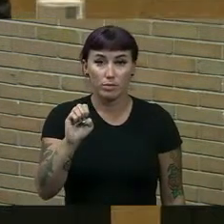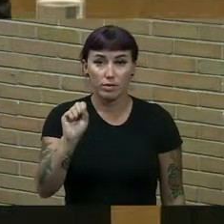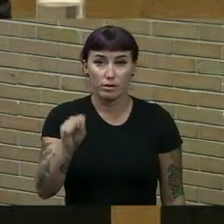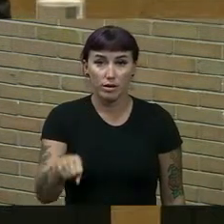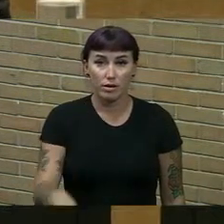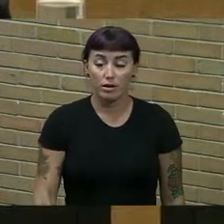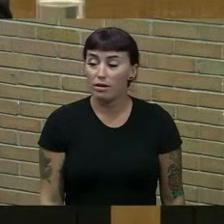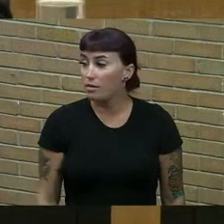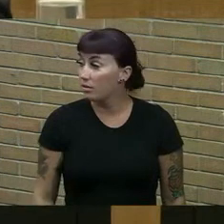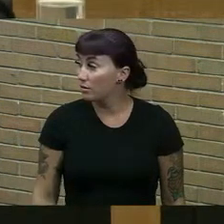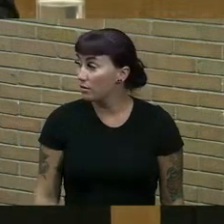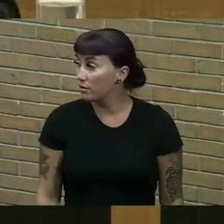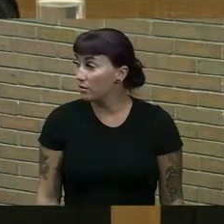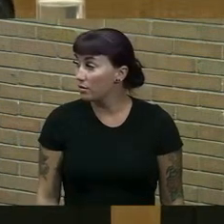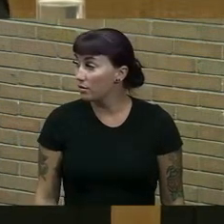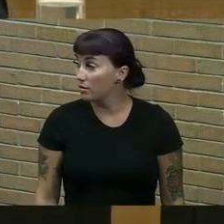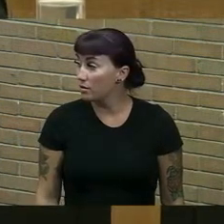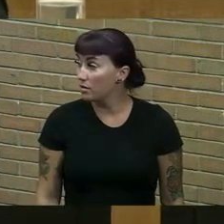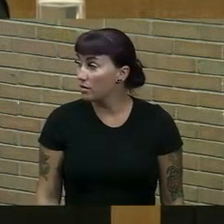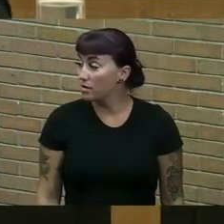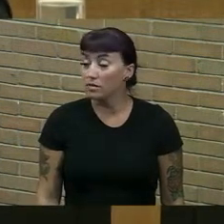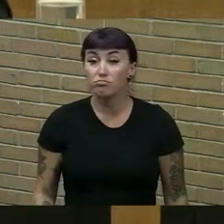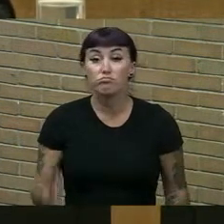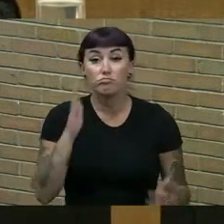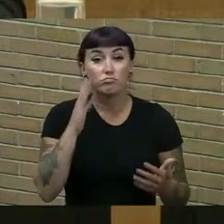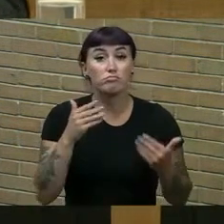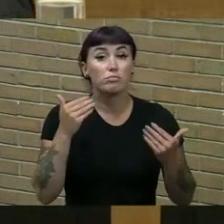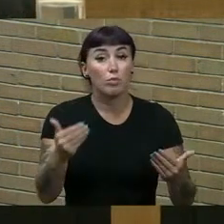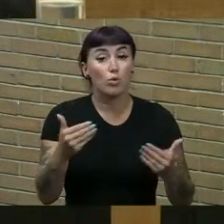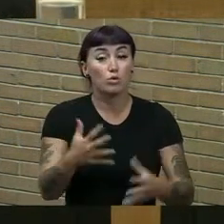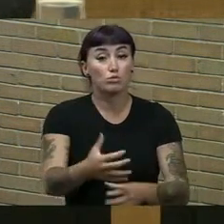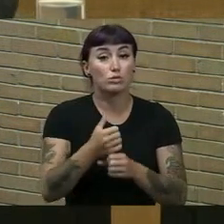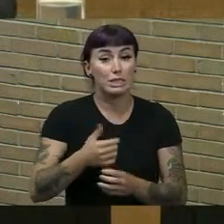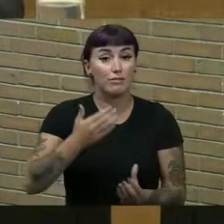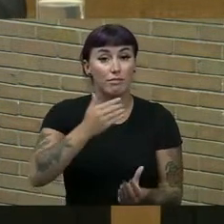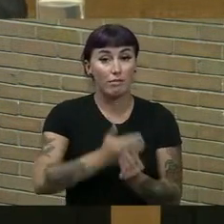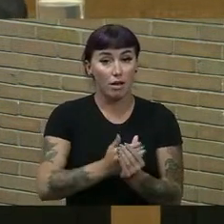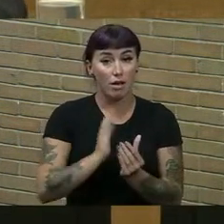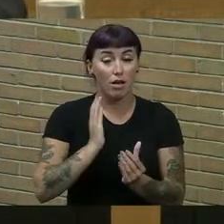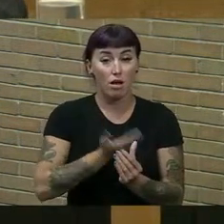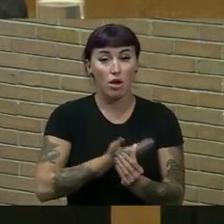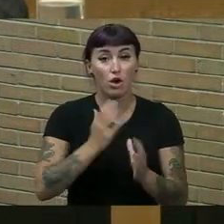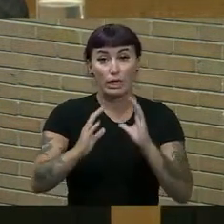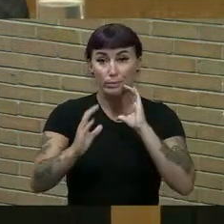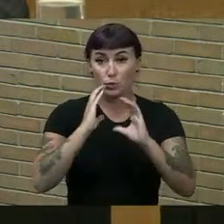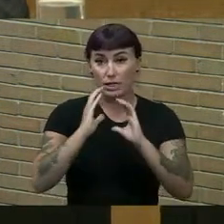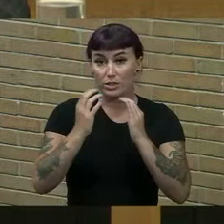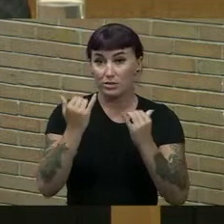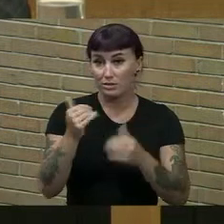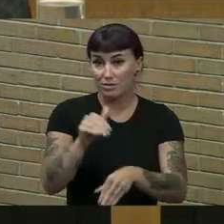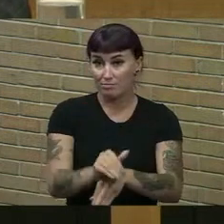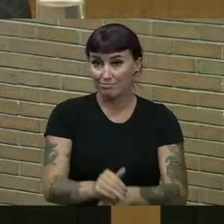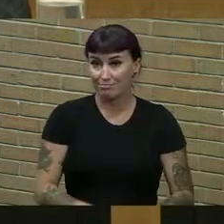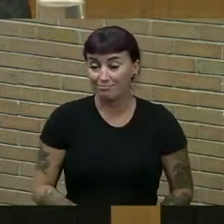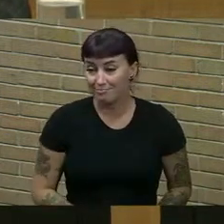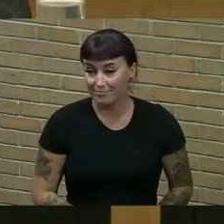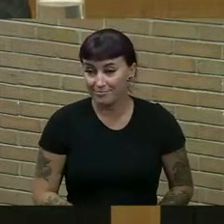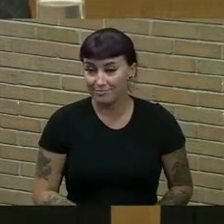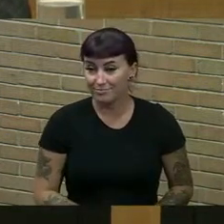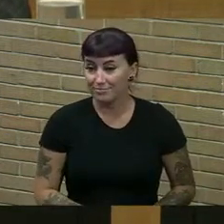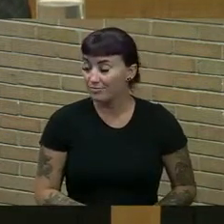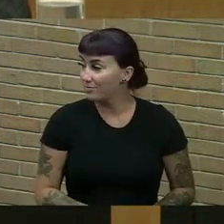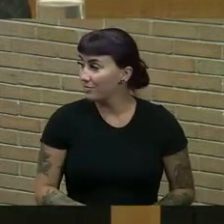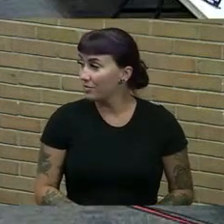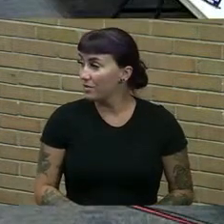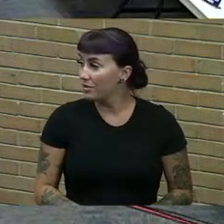Supervisor Mealy. Aye. Can I have a motion to receive and file our communications this evening?